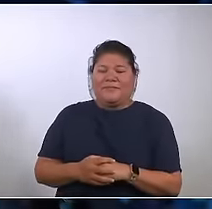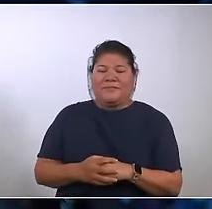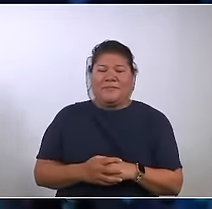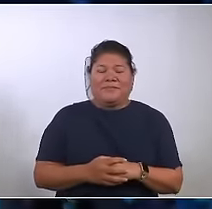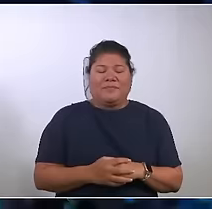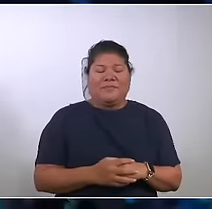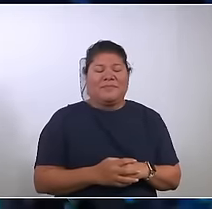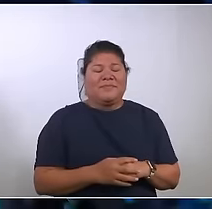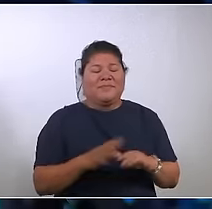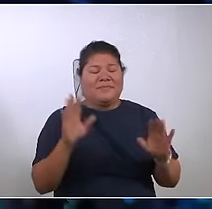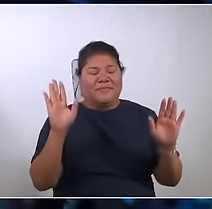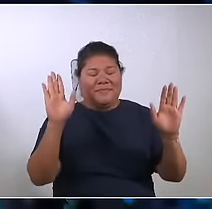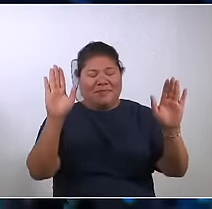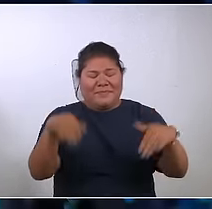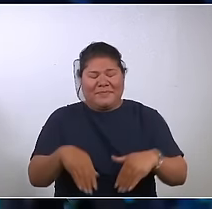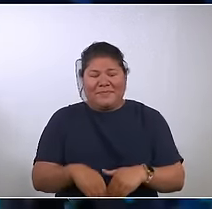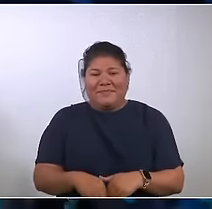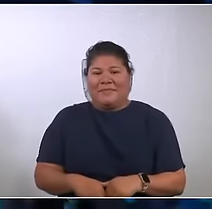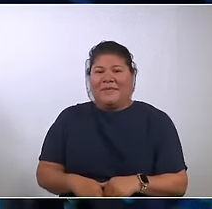So,